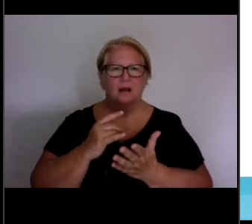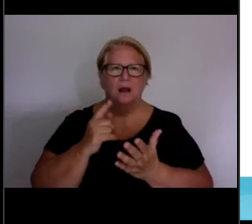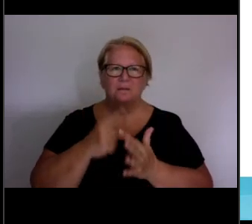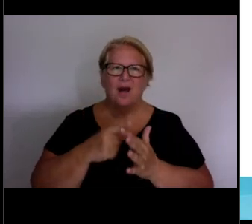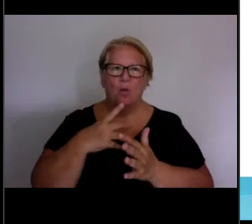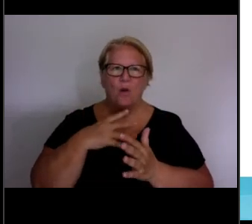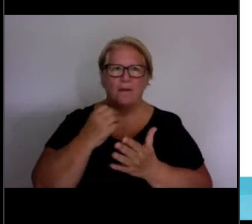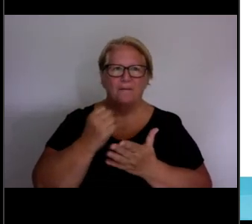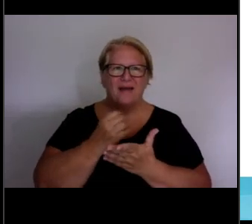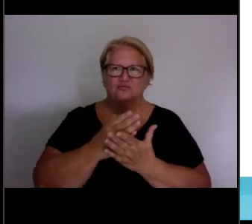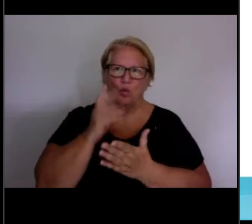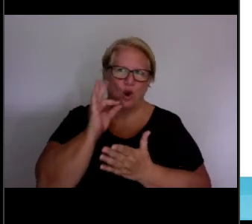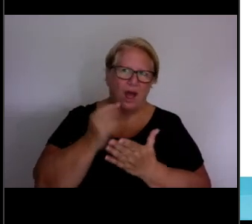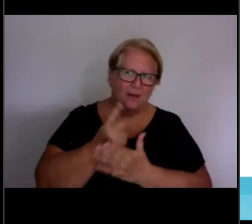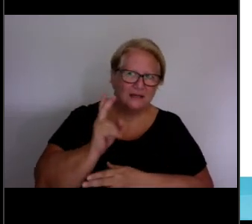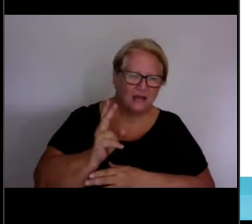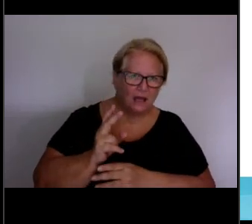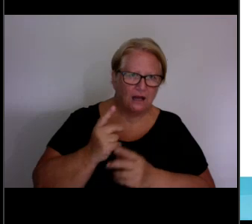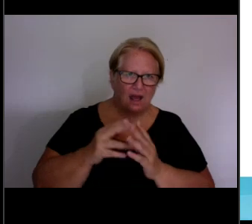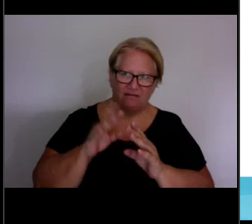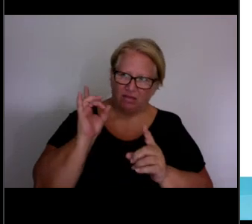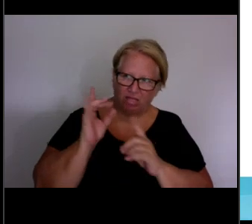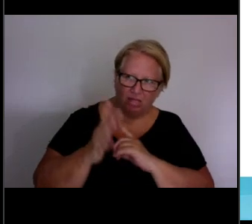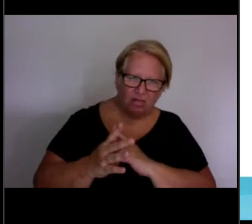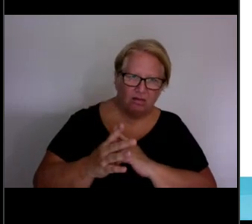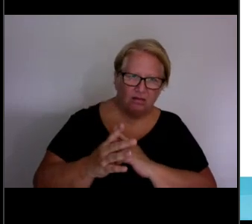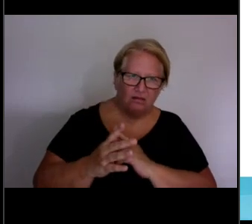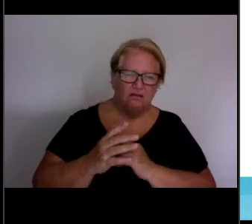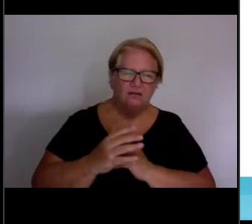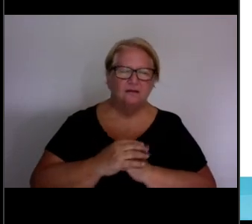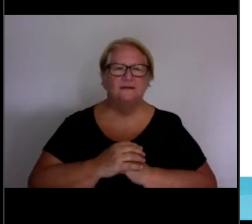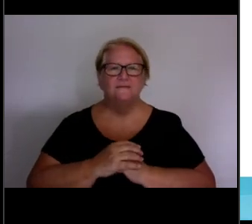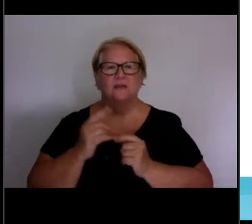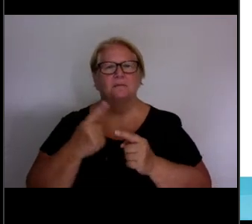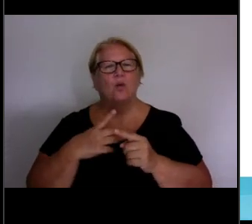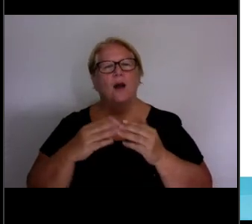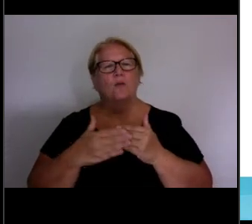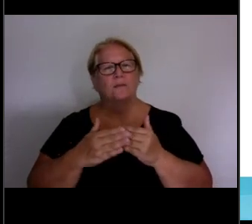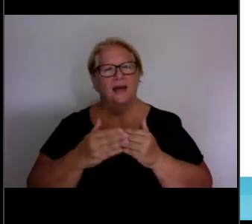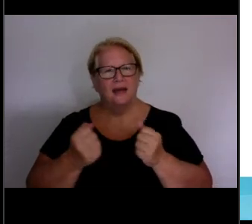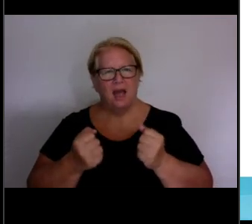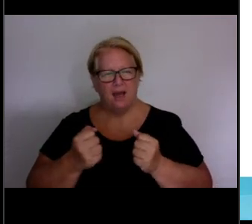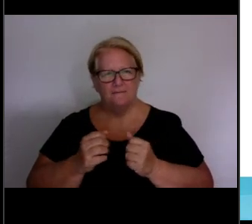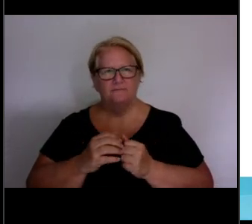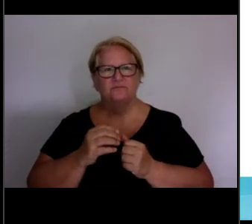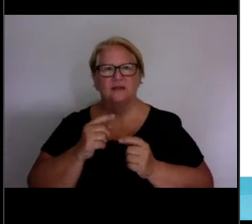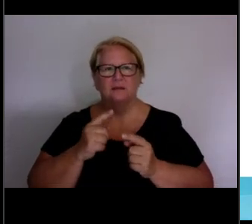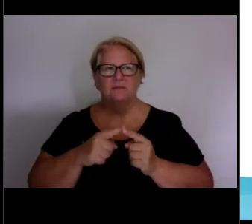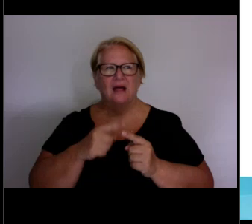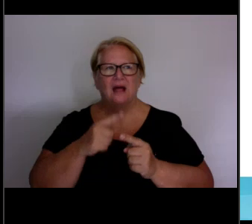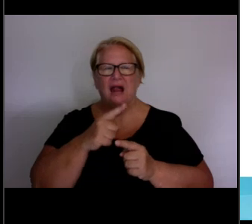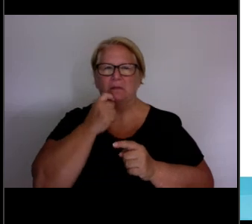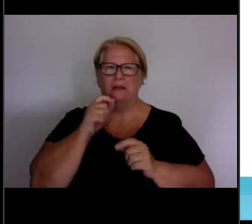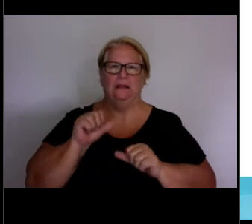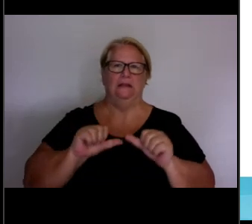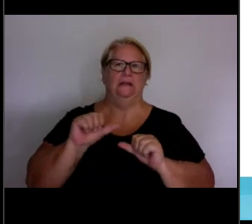wouldn't happen again, as well as the cost of repairs. She was also quite reluctant to meet with him because she felt afraid of